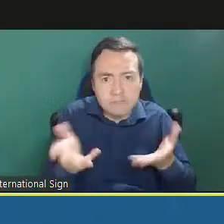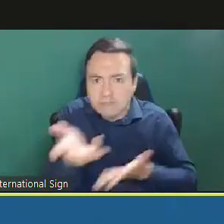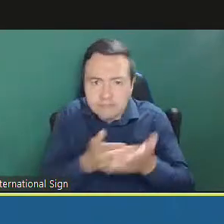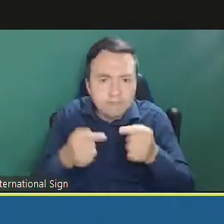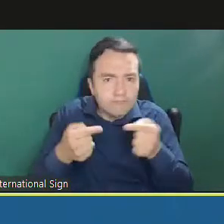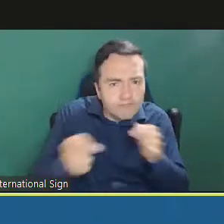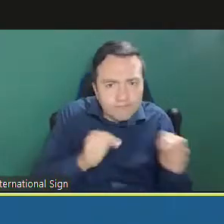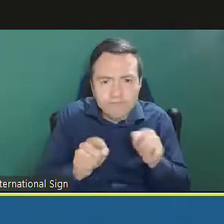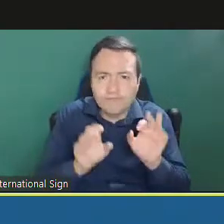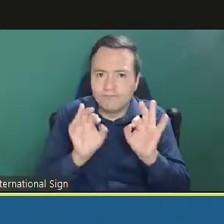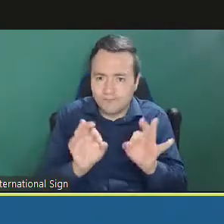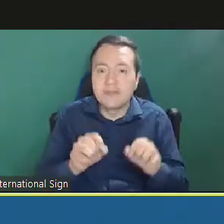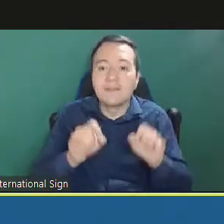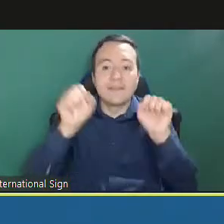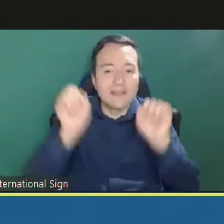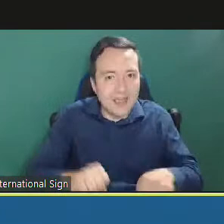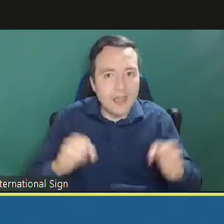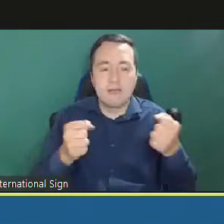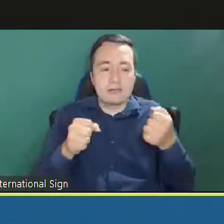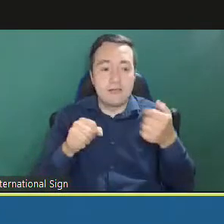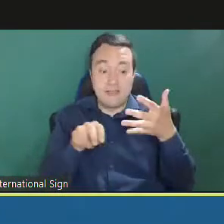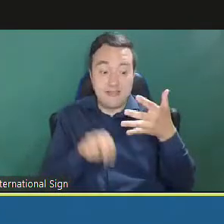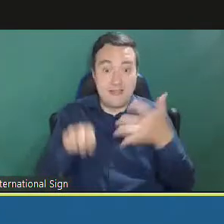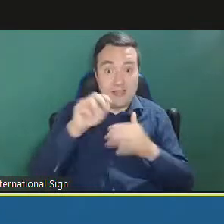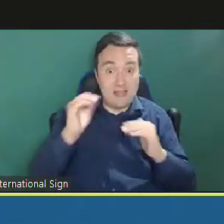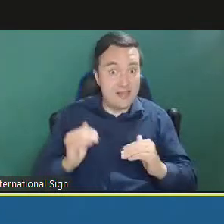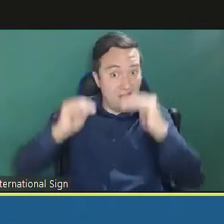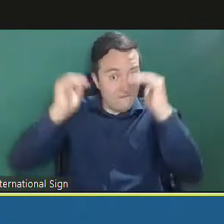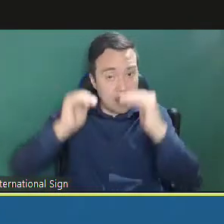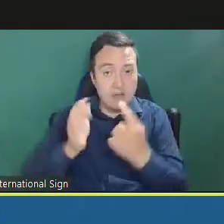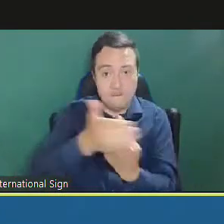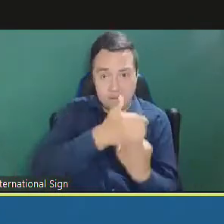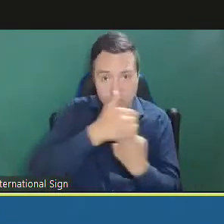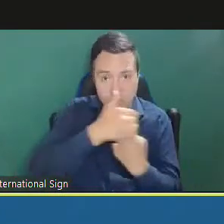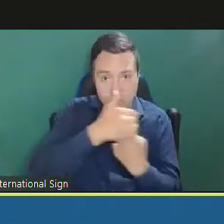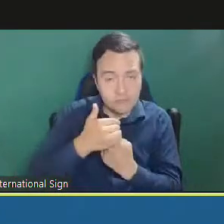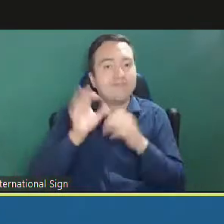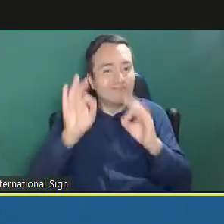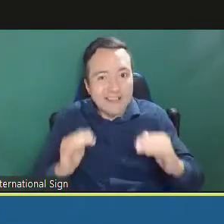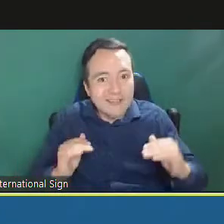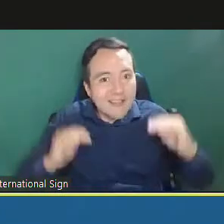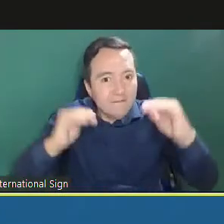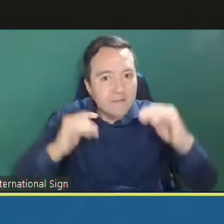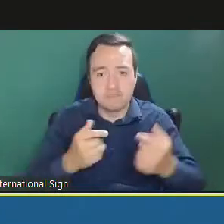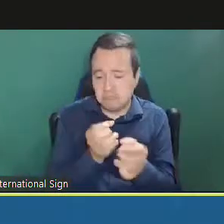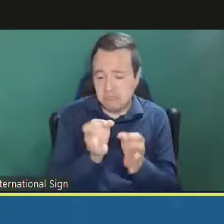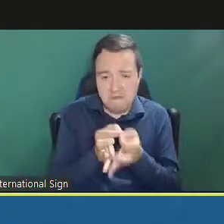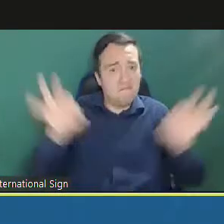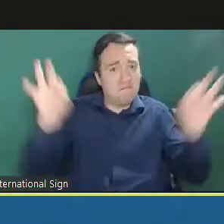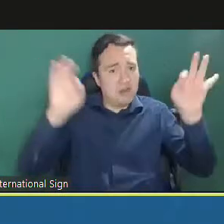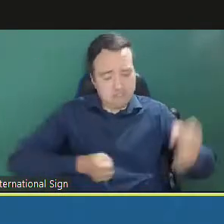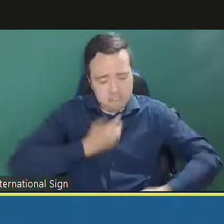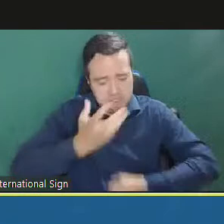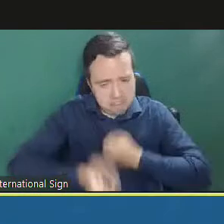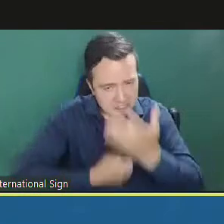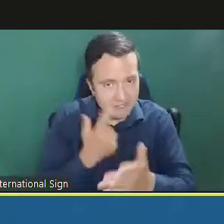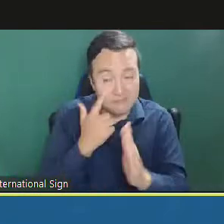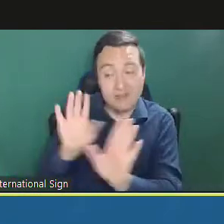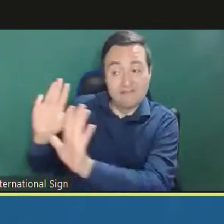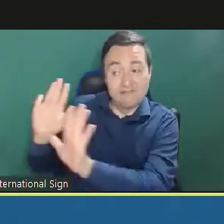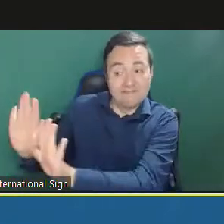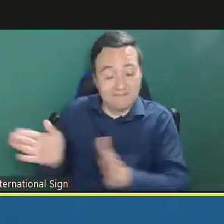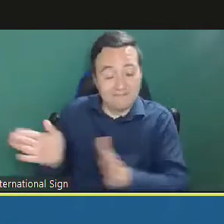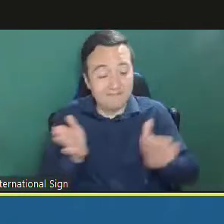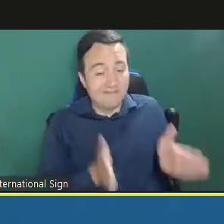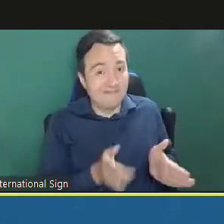protection as freedom of speech or expression. Secondly, restrictions on advertising, promotion, and sponsorship do